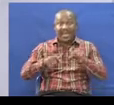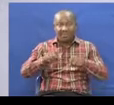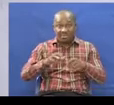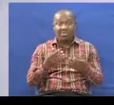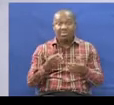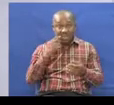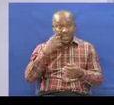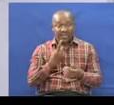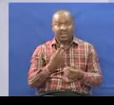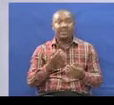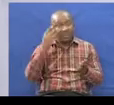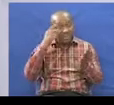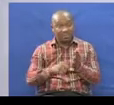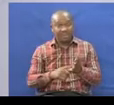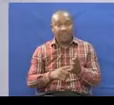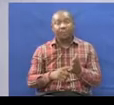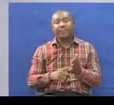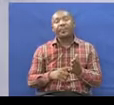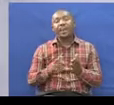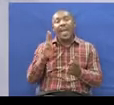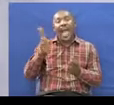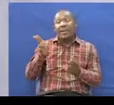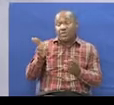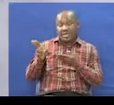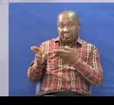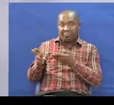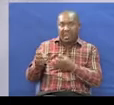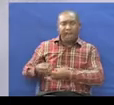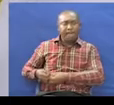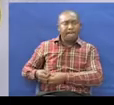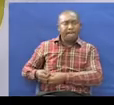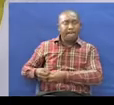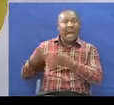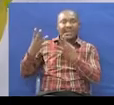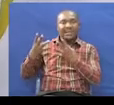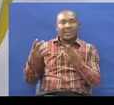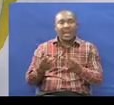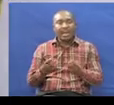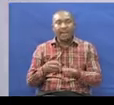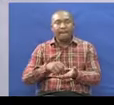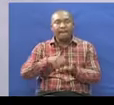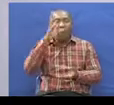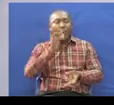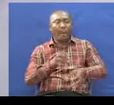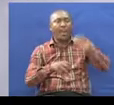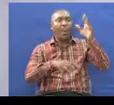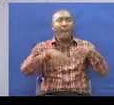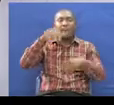Hydrogen burns with a pop sound. Burns with pop sound. Pop